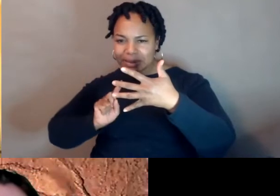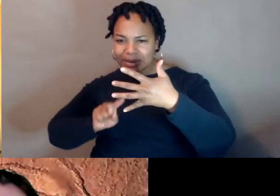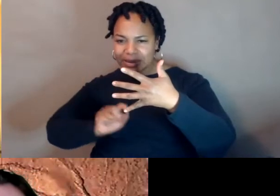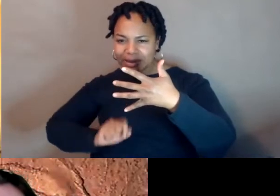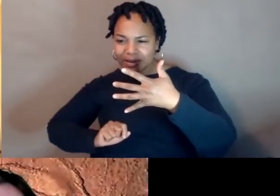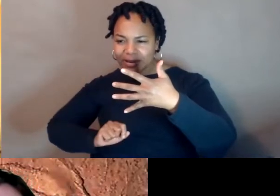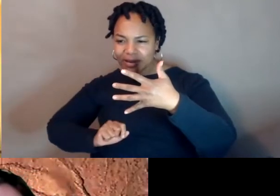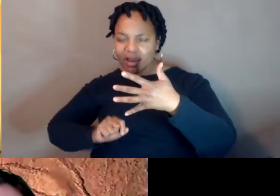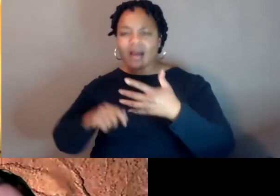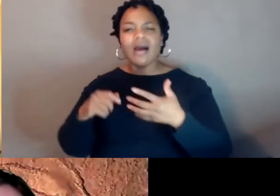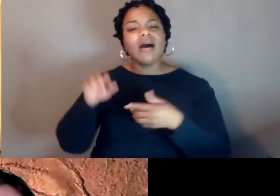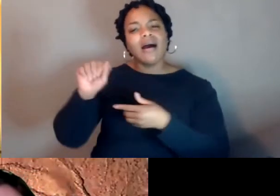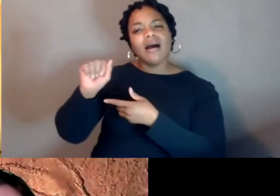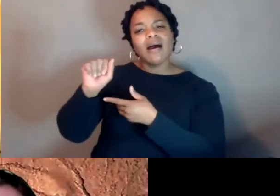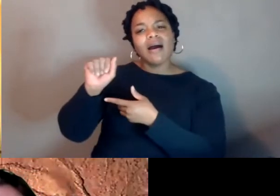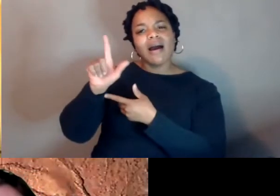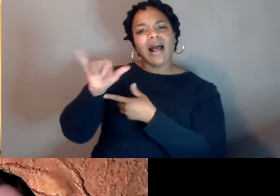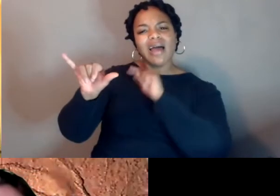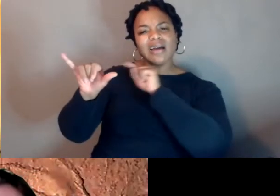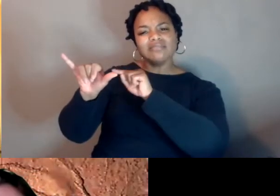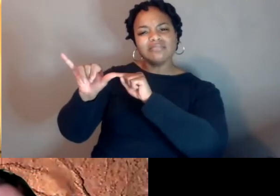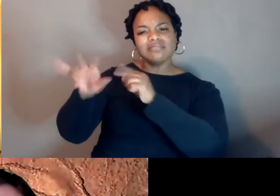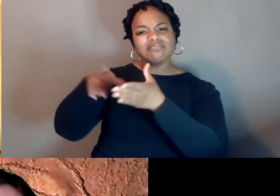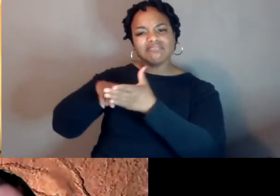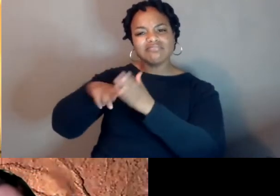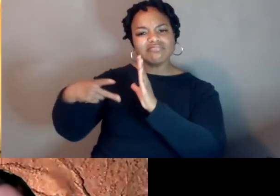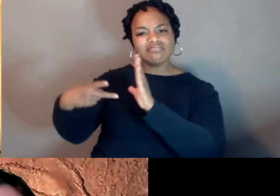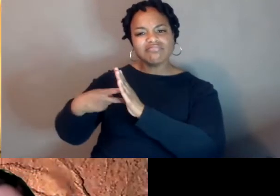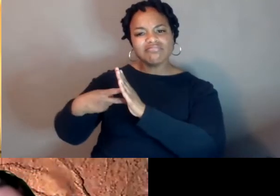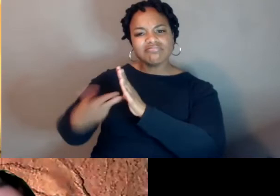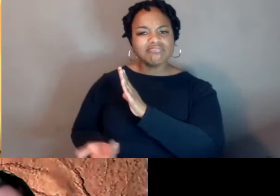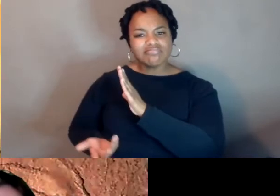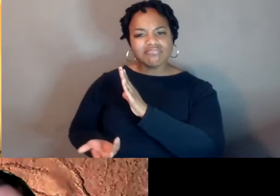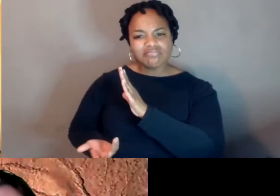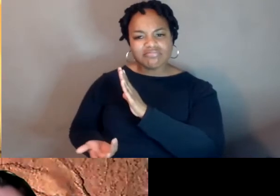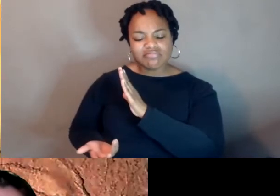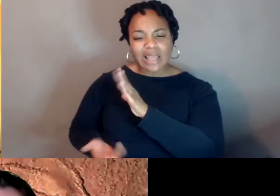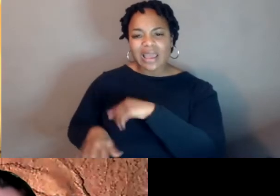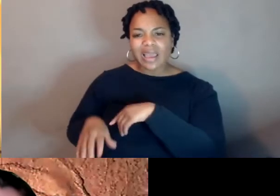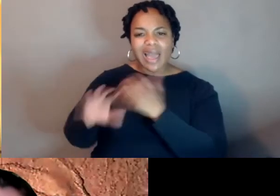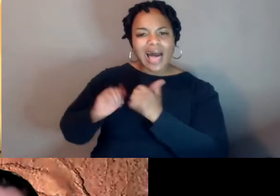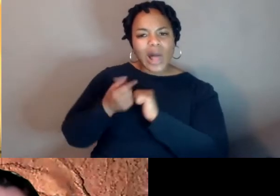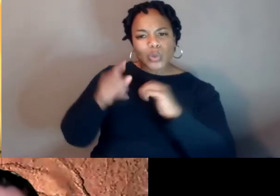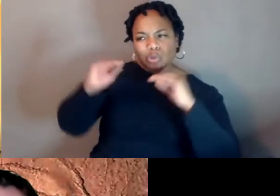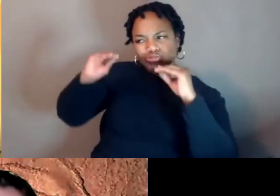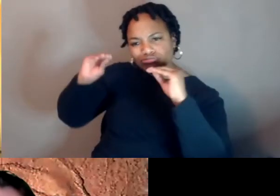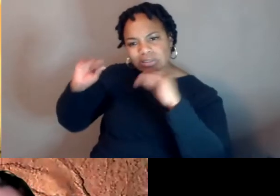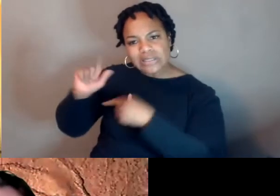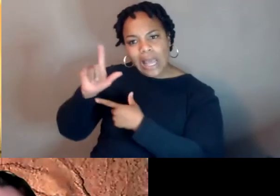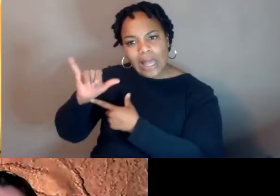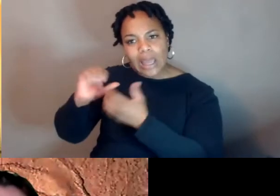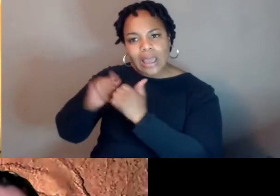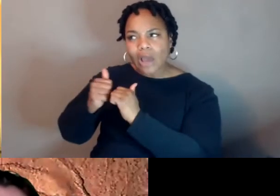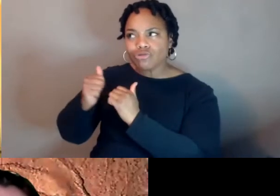what is an ally to you, and how do you teach them how to be respectful and not step over